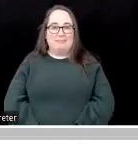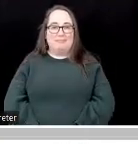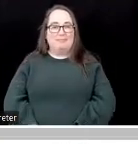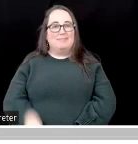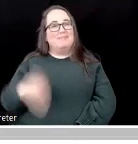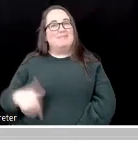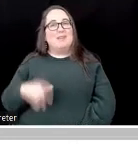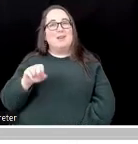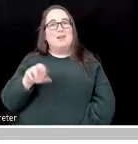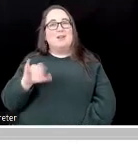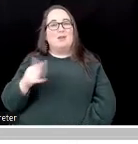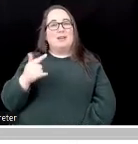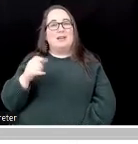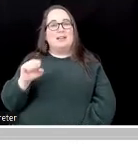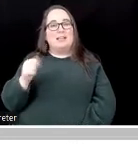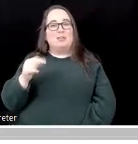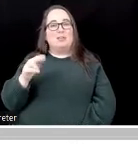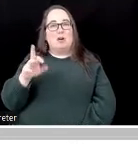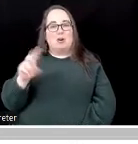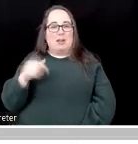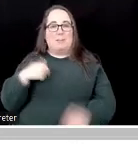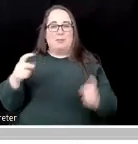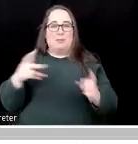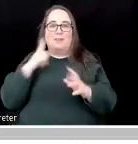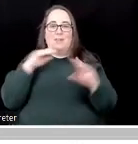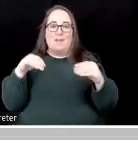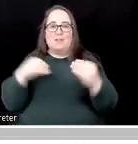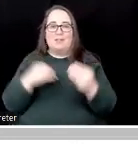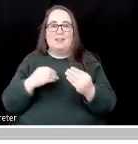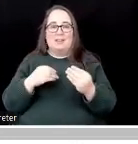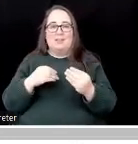My name is Lori Gerhardt, and I'm the director of the Office of